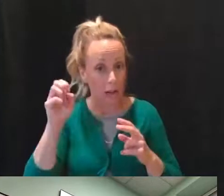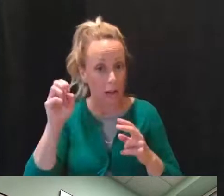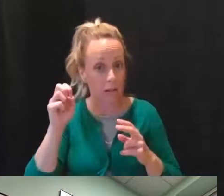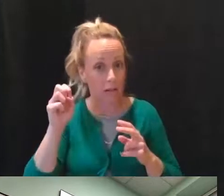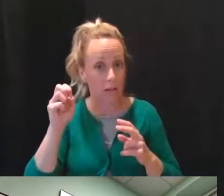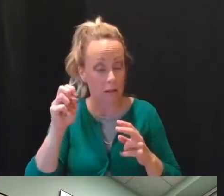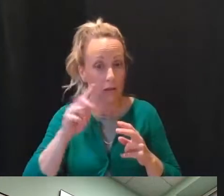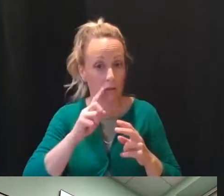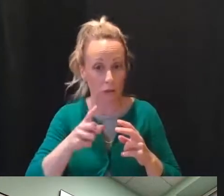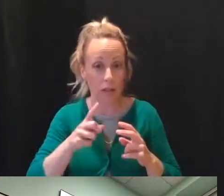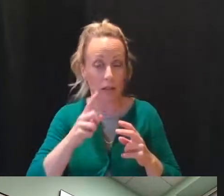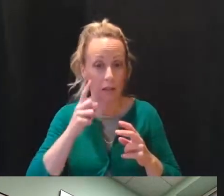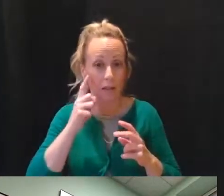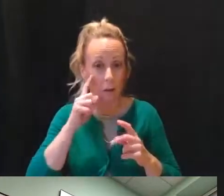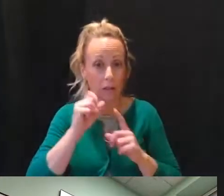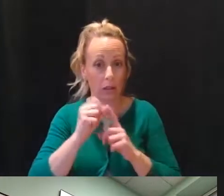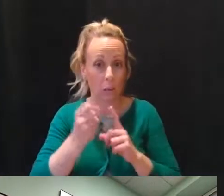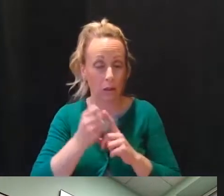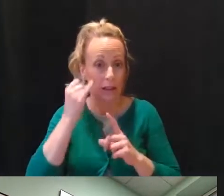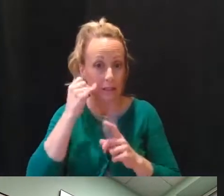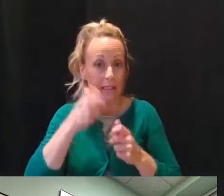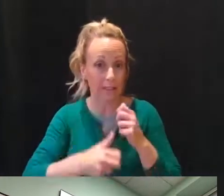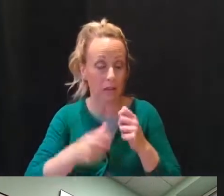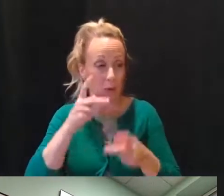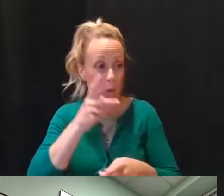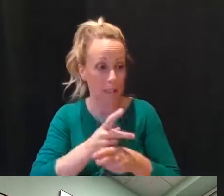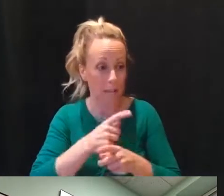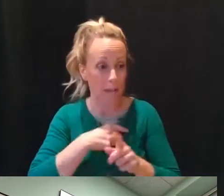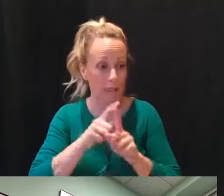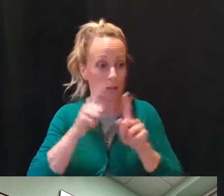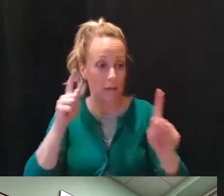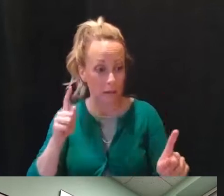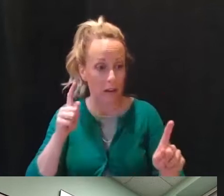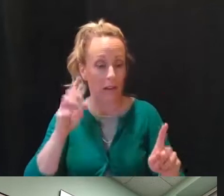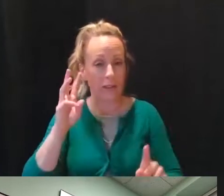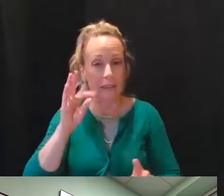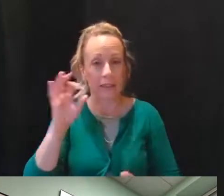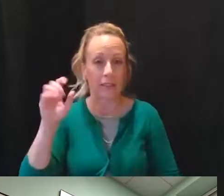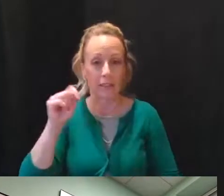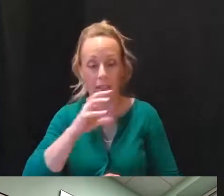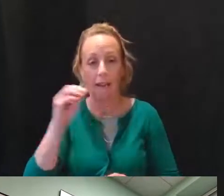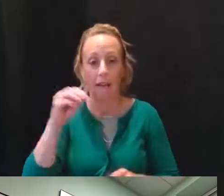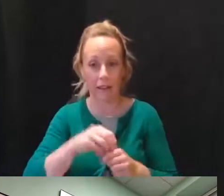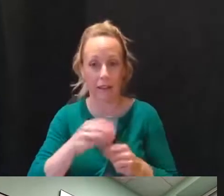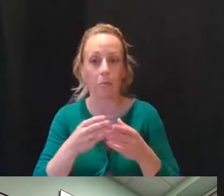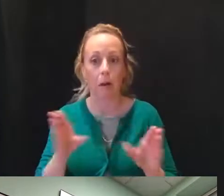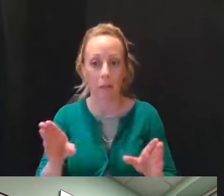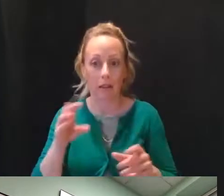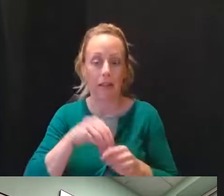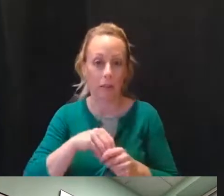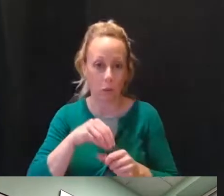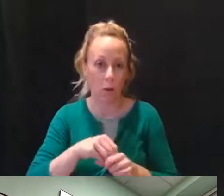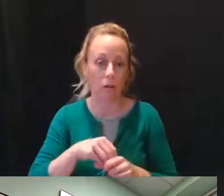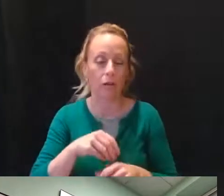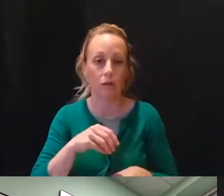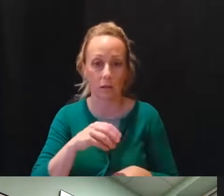under circumstances where it's difficult to maintain a distance of 6 feet, and in public, indoors, as far as